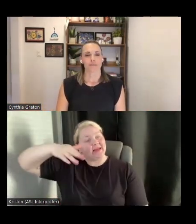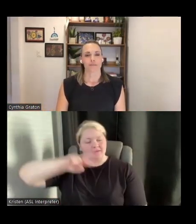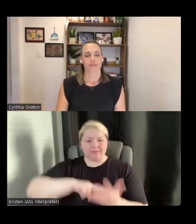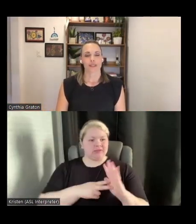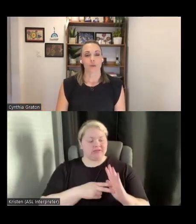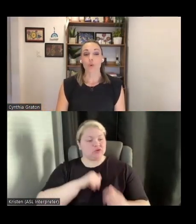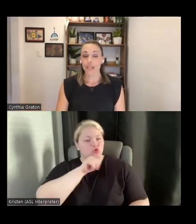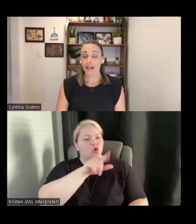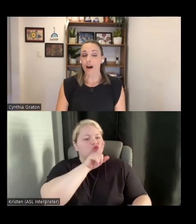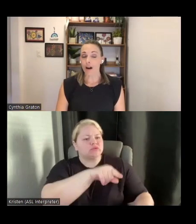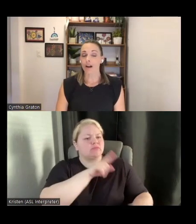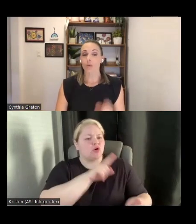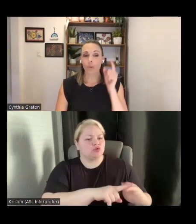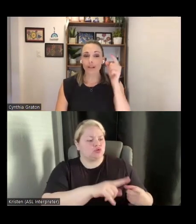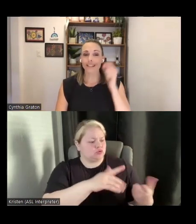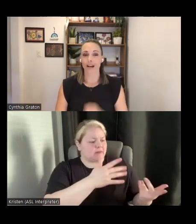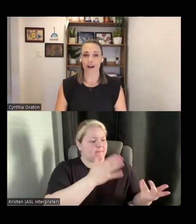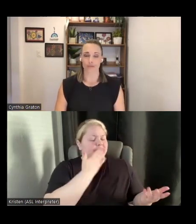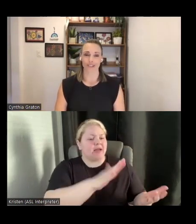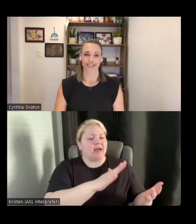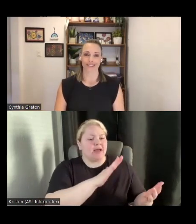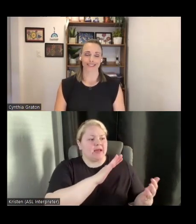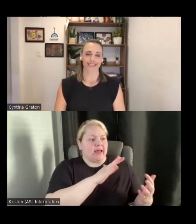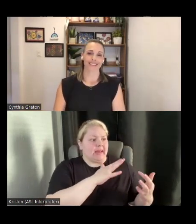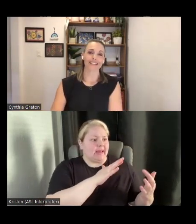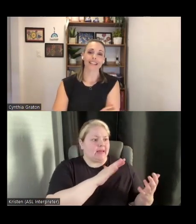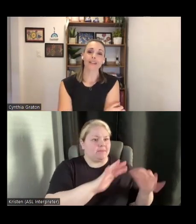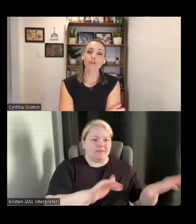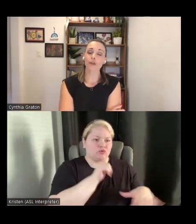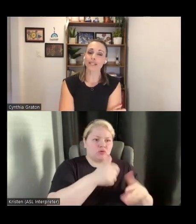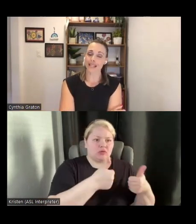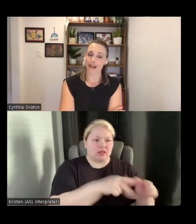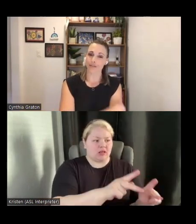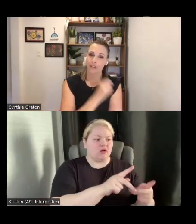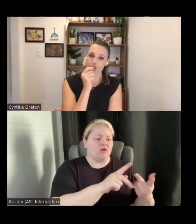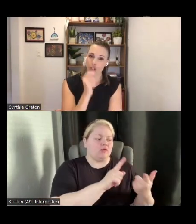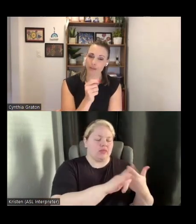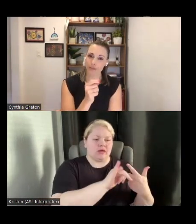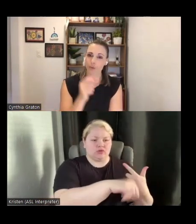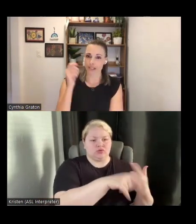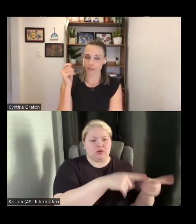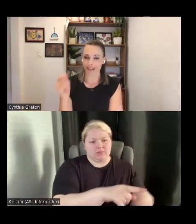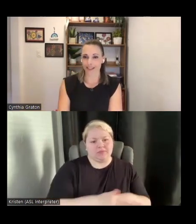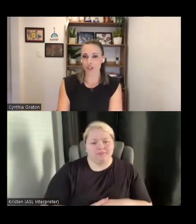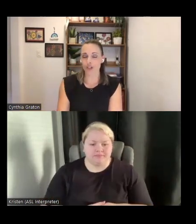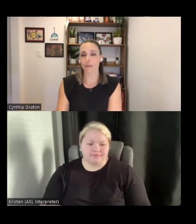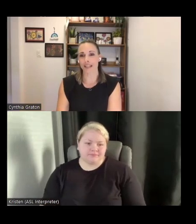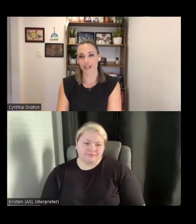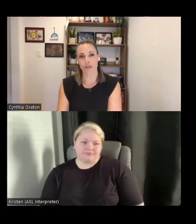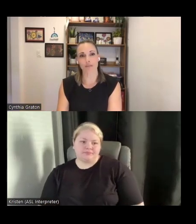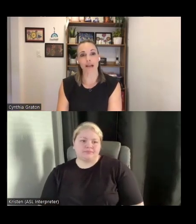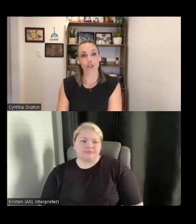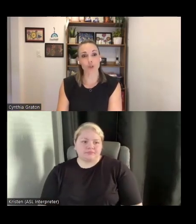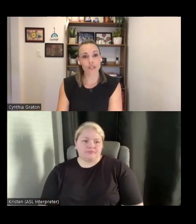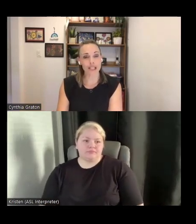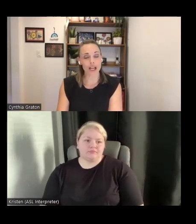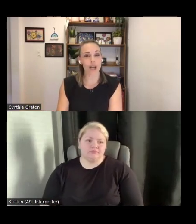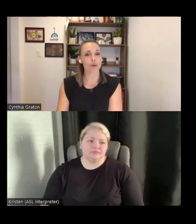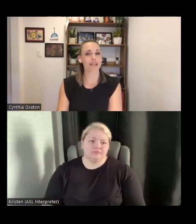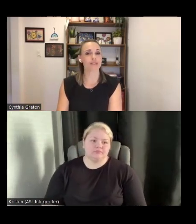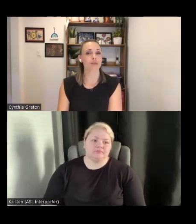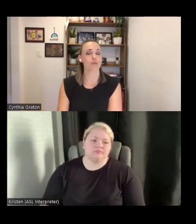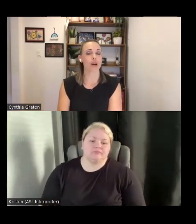Okay, we are really confident that if your staff shift to expectation management by